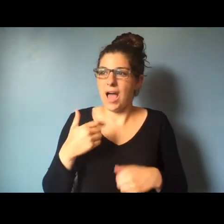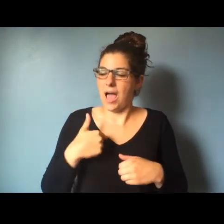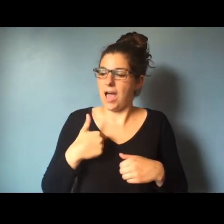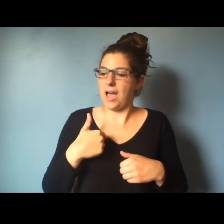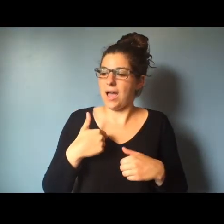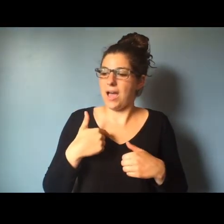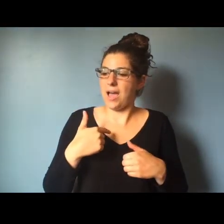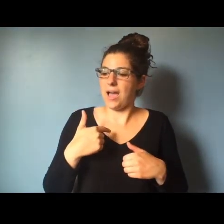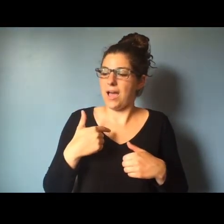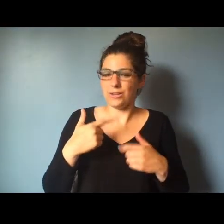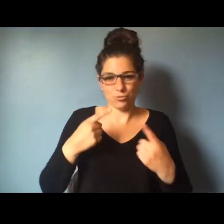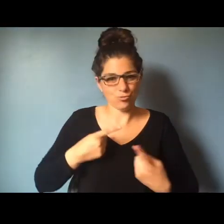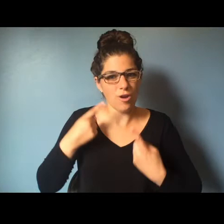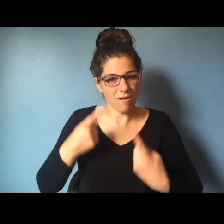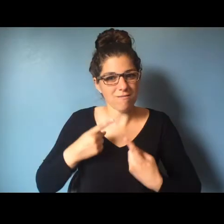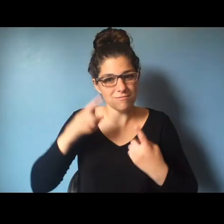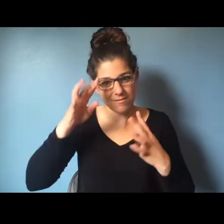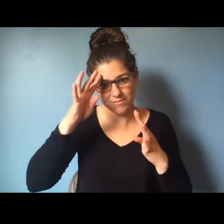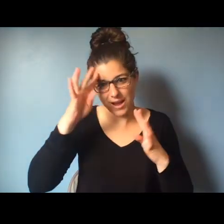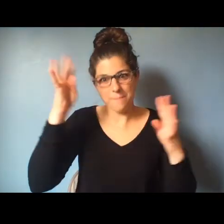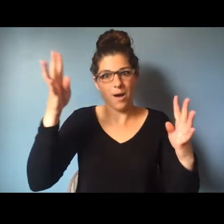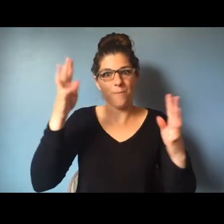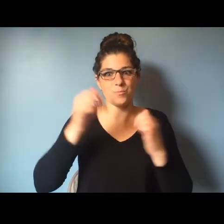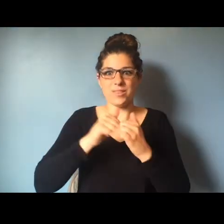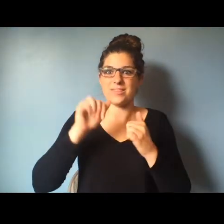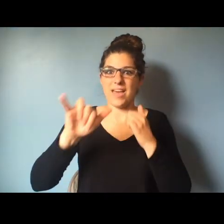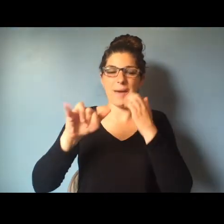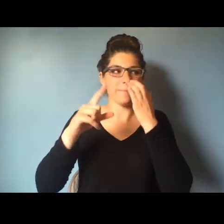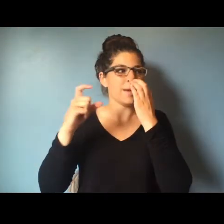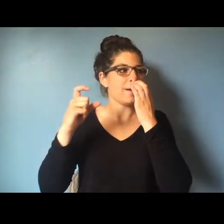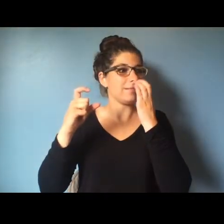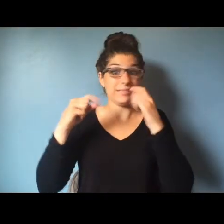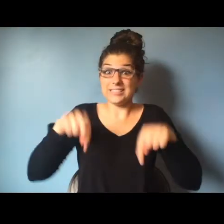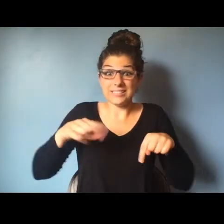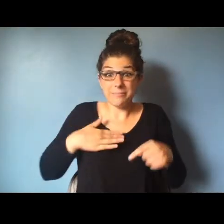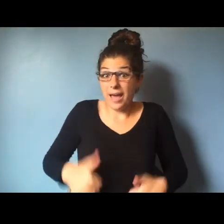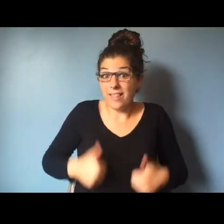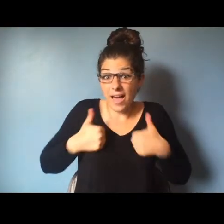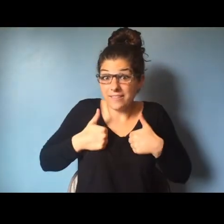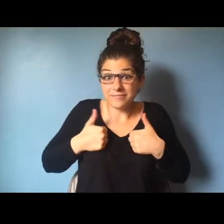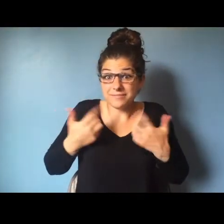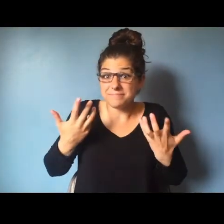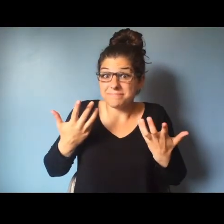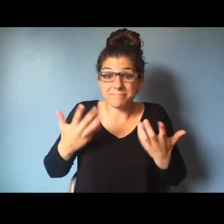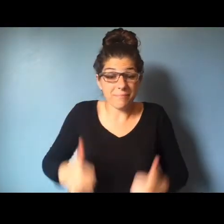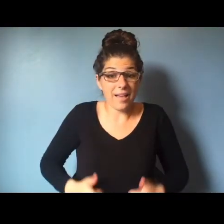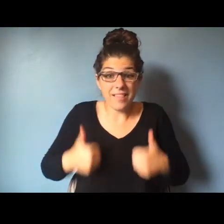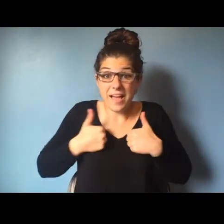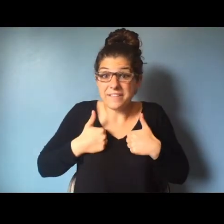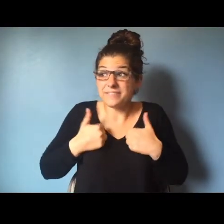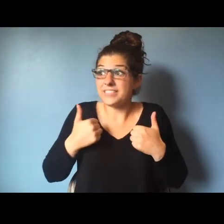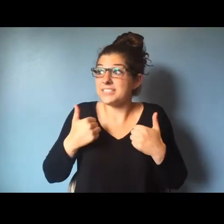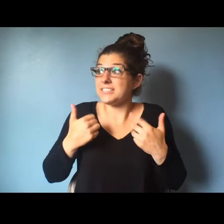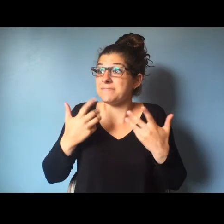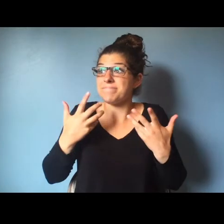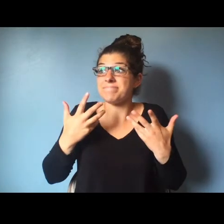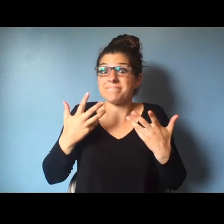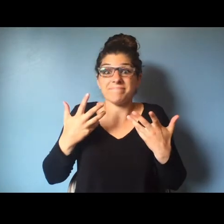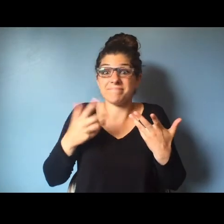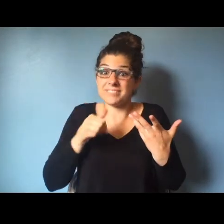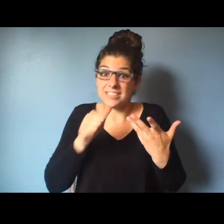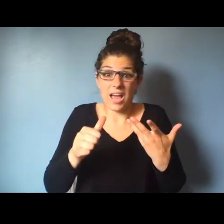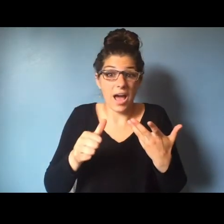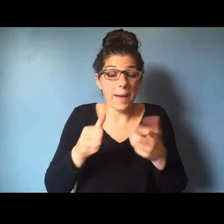I actually struggled to come up with one because this has just been my life. It's just my life has pretty much been to not